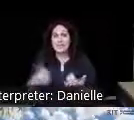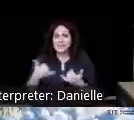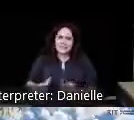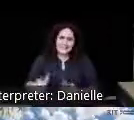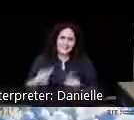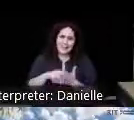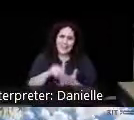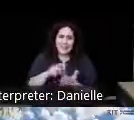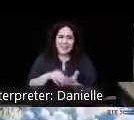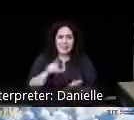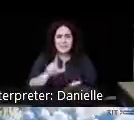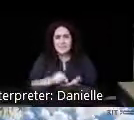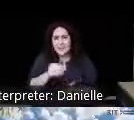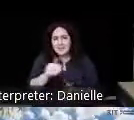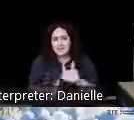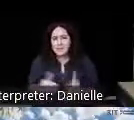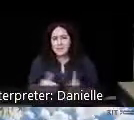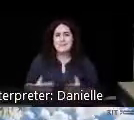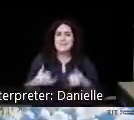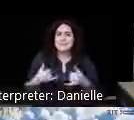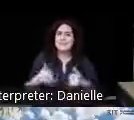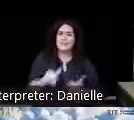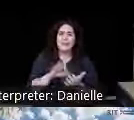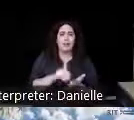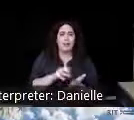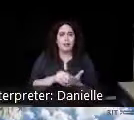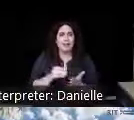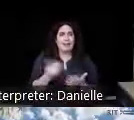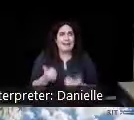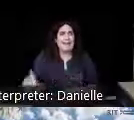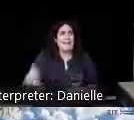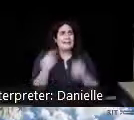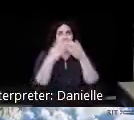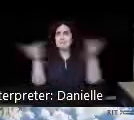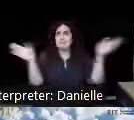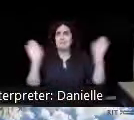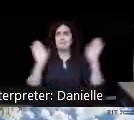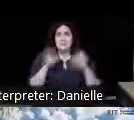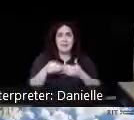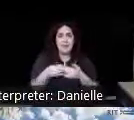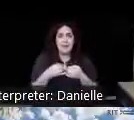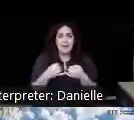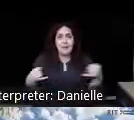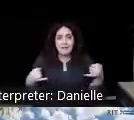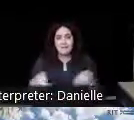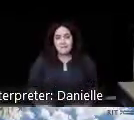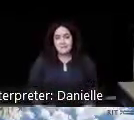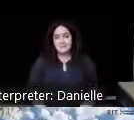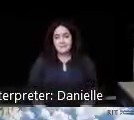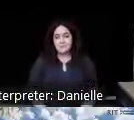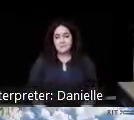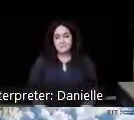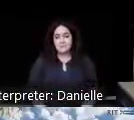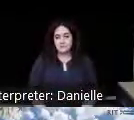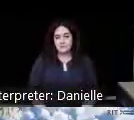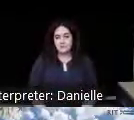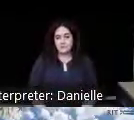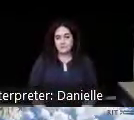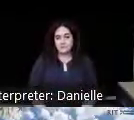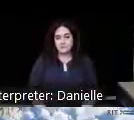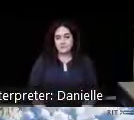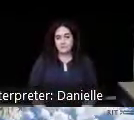process and what guidelines there might be out there. We found that students are